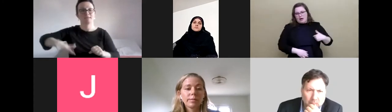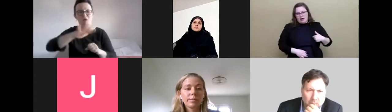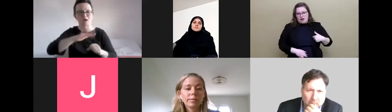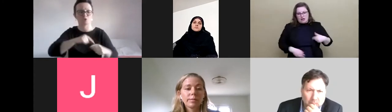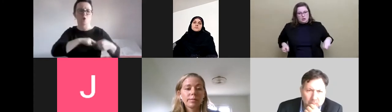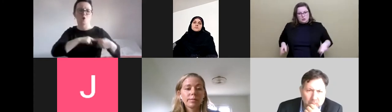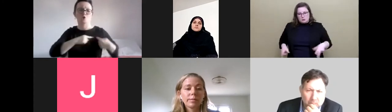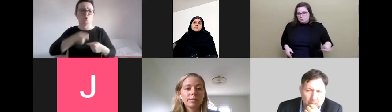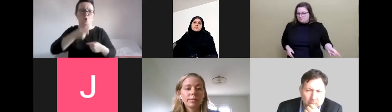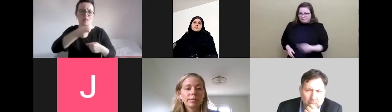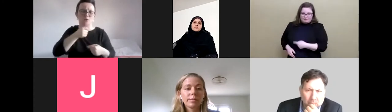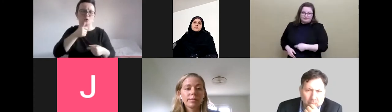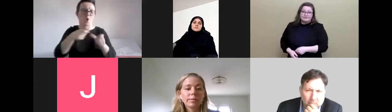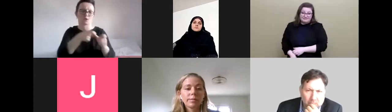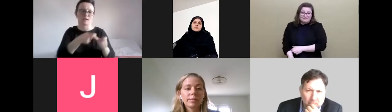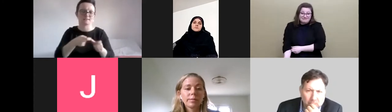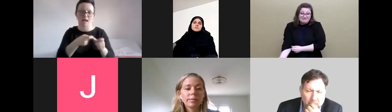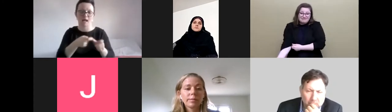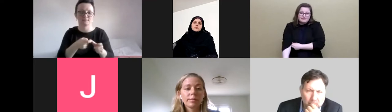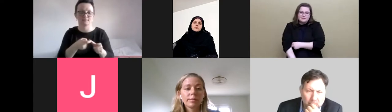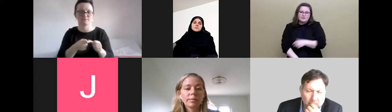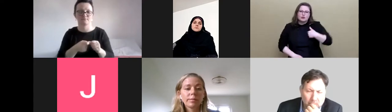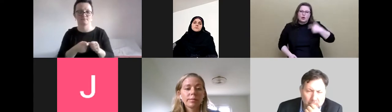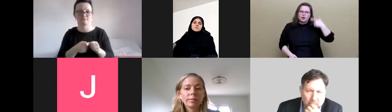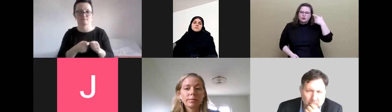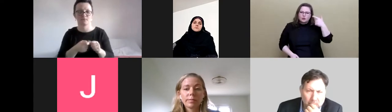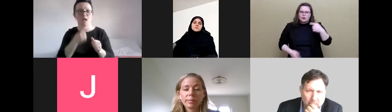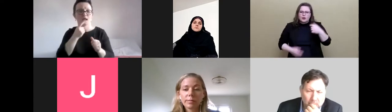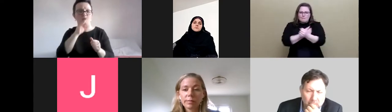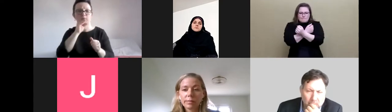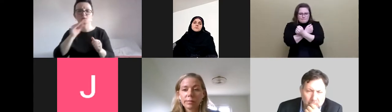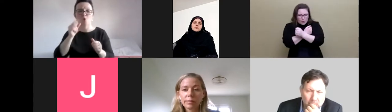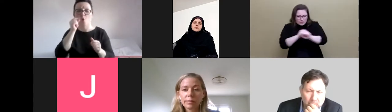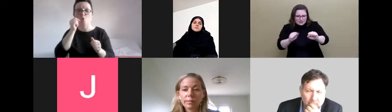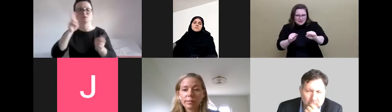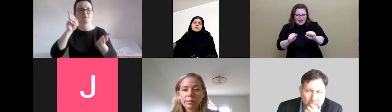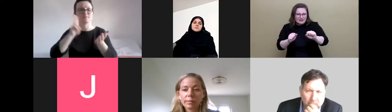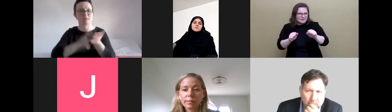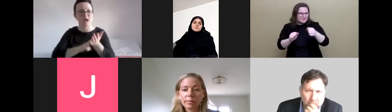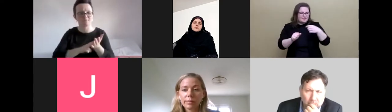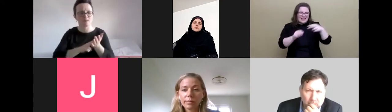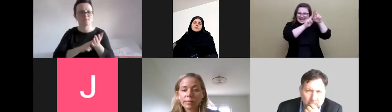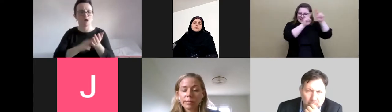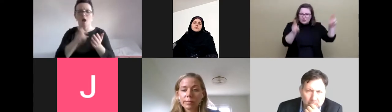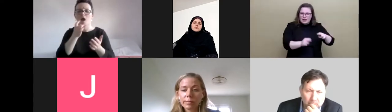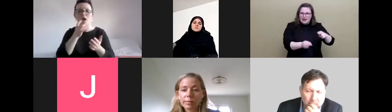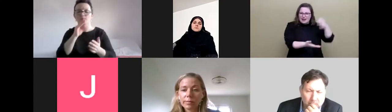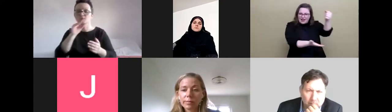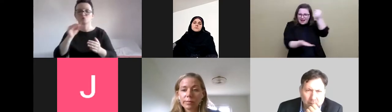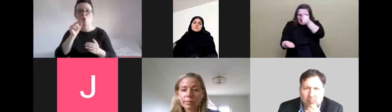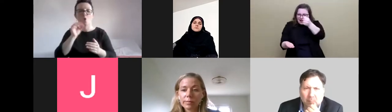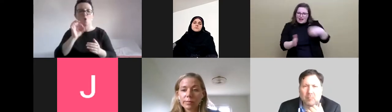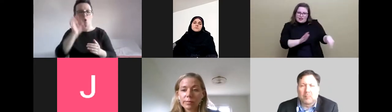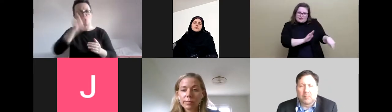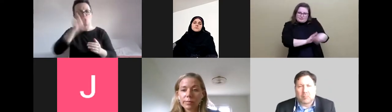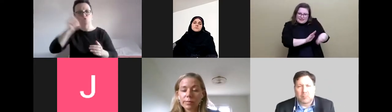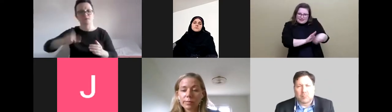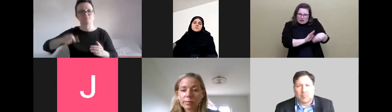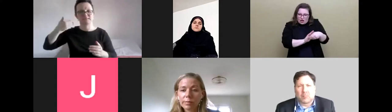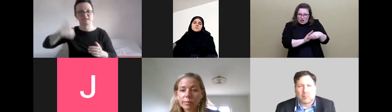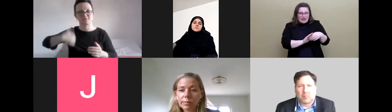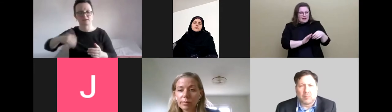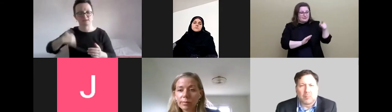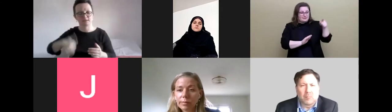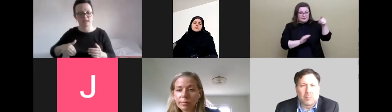I think in Bosnia, the international donors and organizations, when they talk about human rights